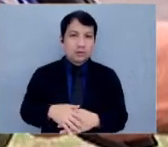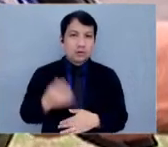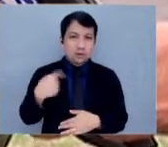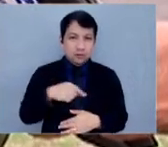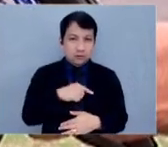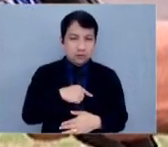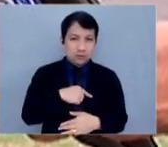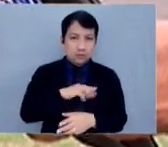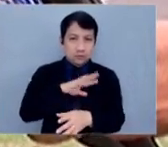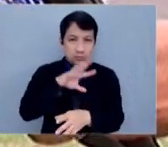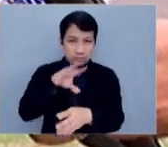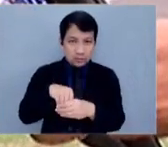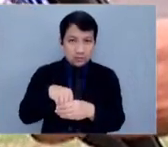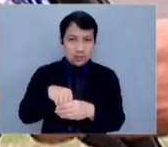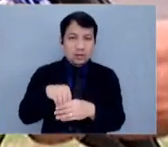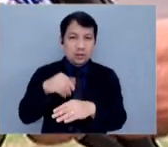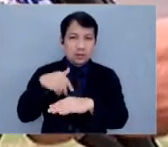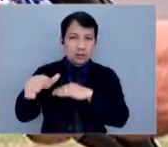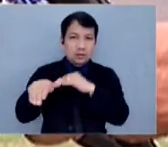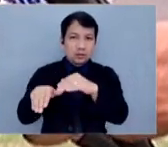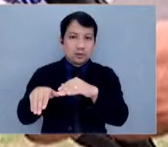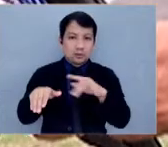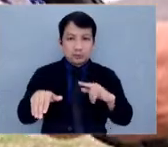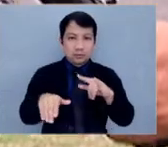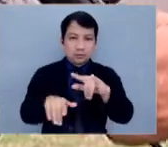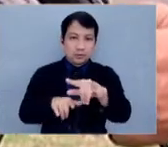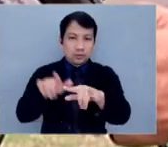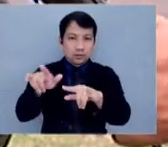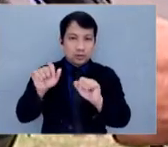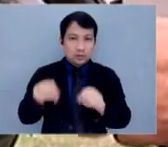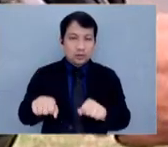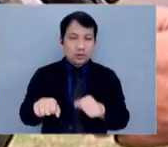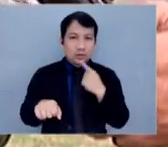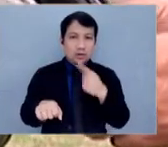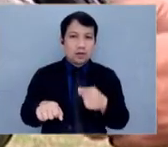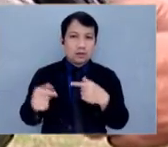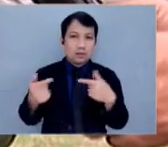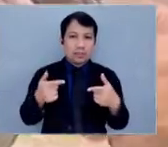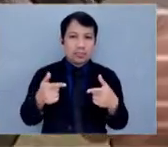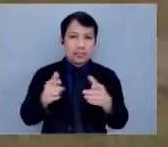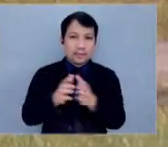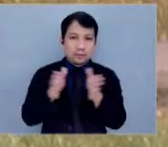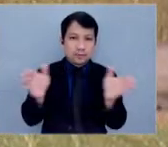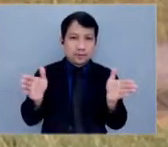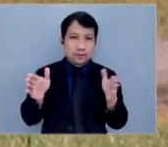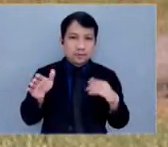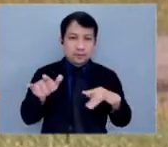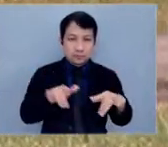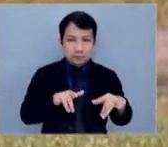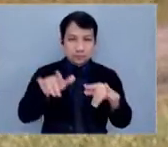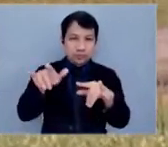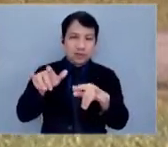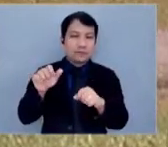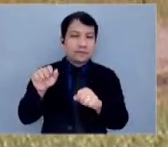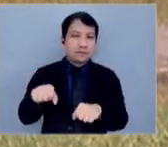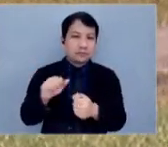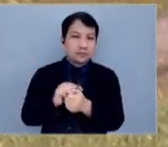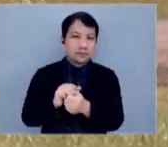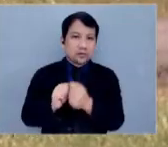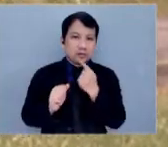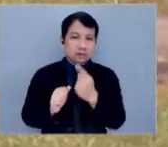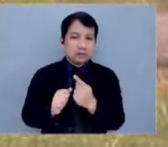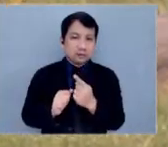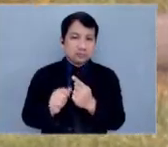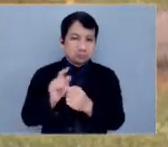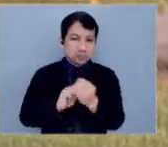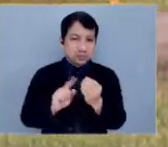to send fighter aircraft, so magkakaroon tayo ng large force deployment. Hindi rin hadlang para sa mga piloto